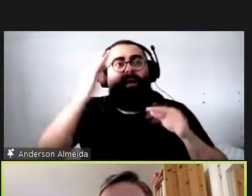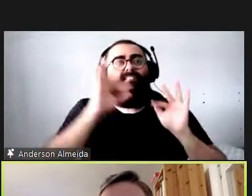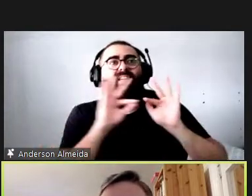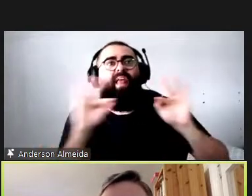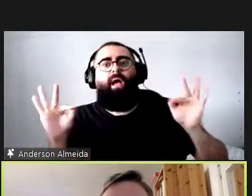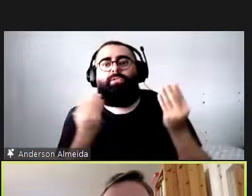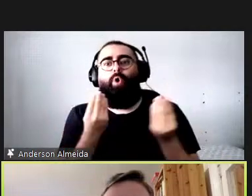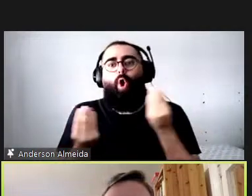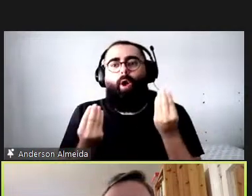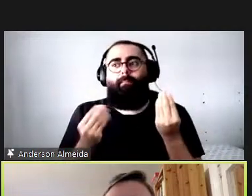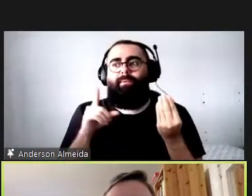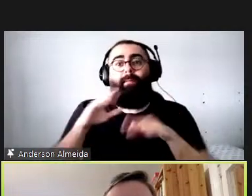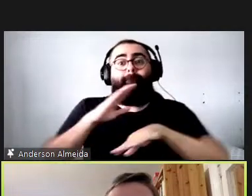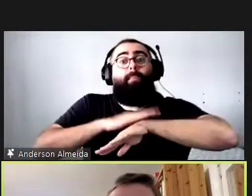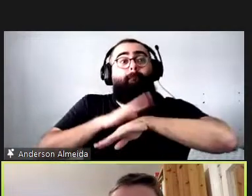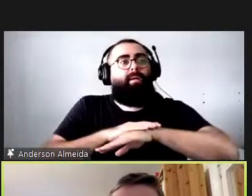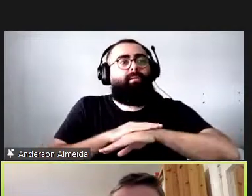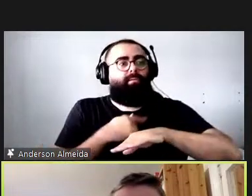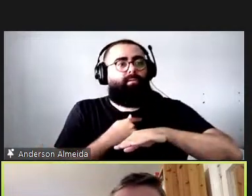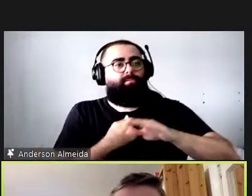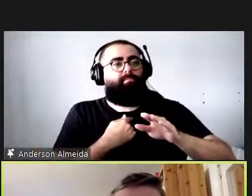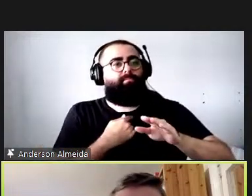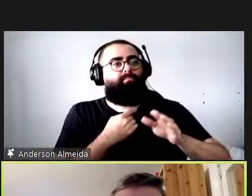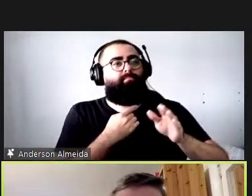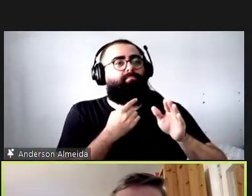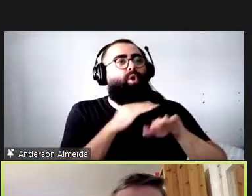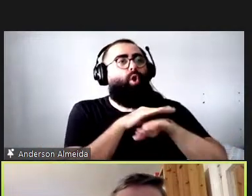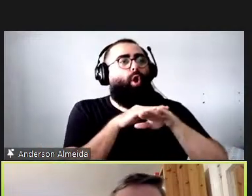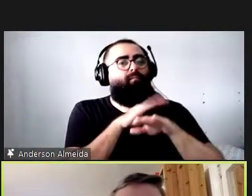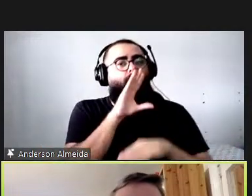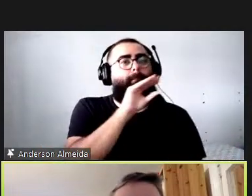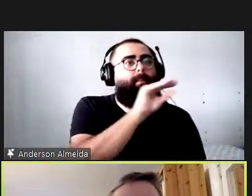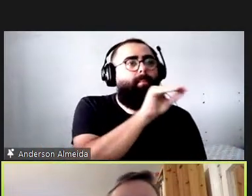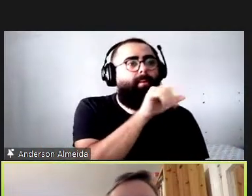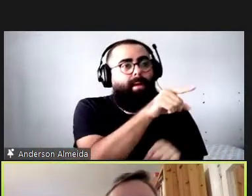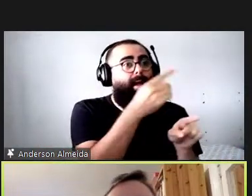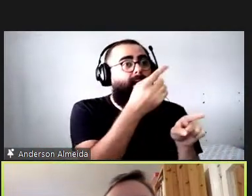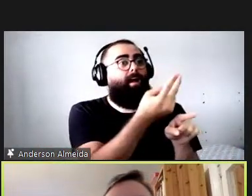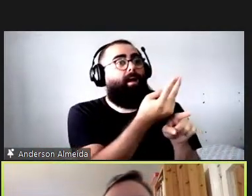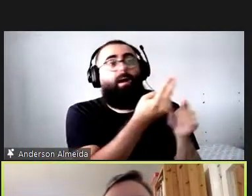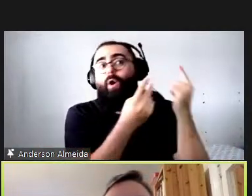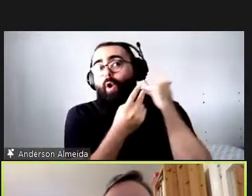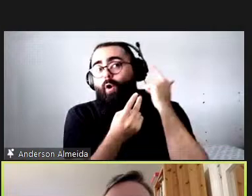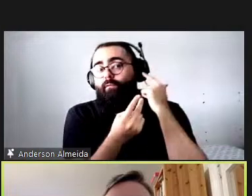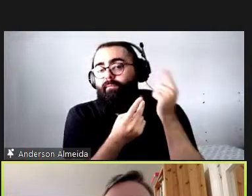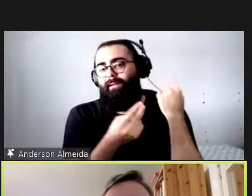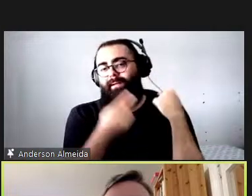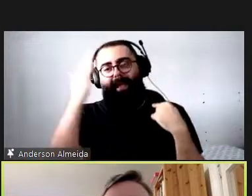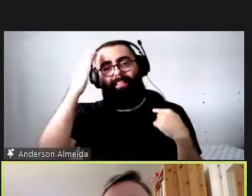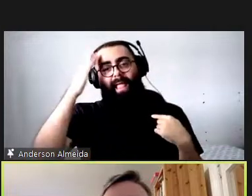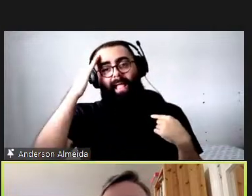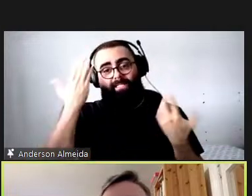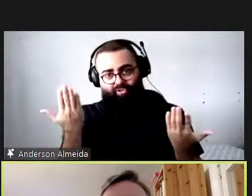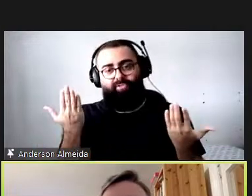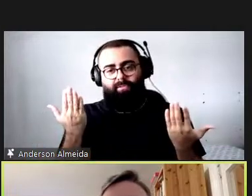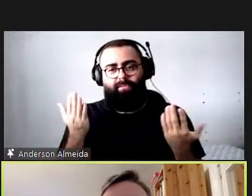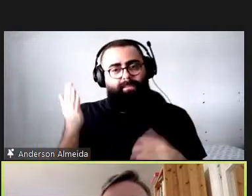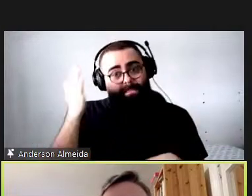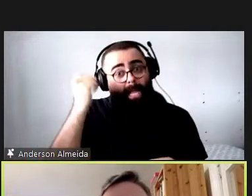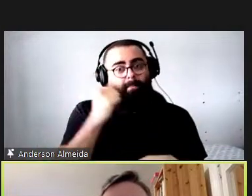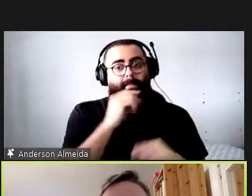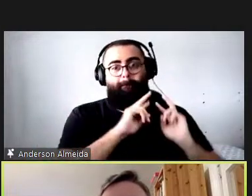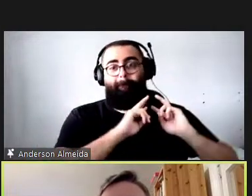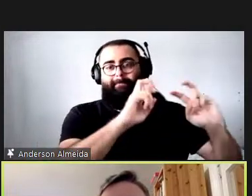a conversational turn, that sort of thing. We also separately have a